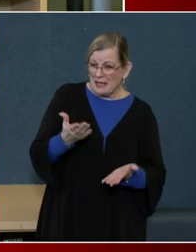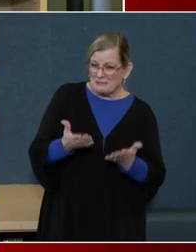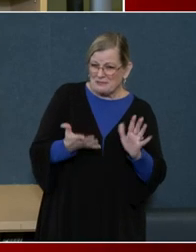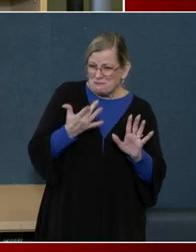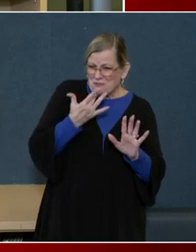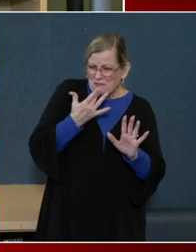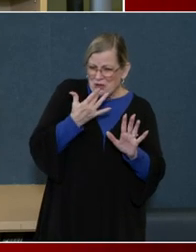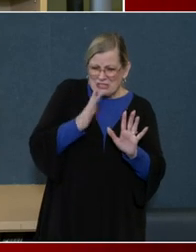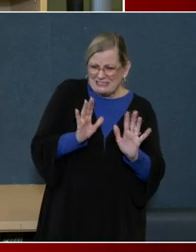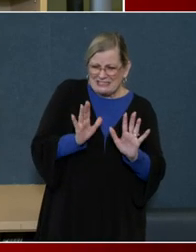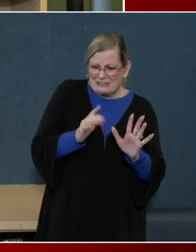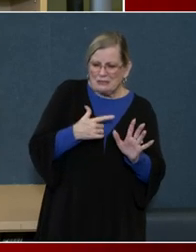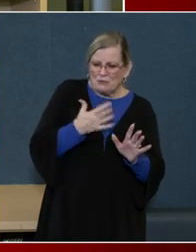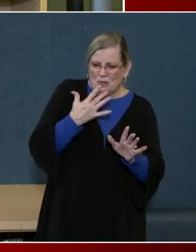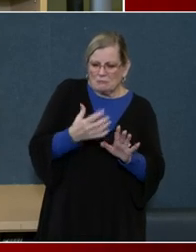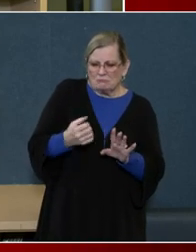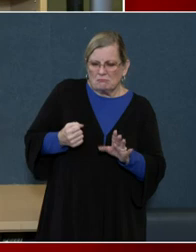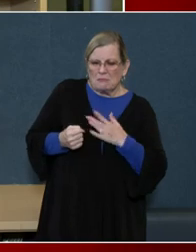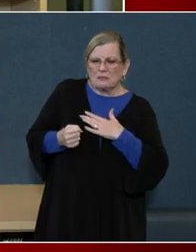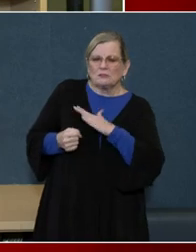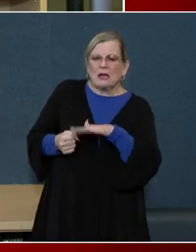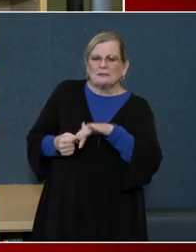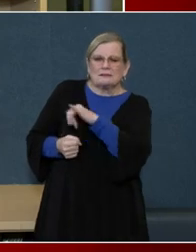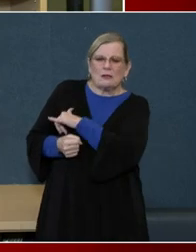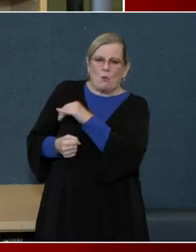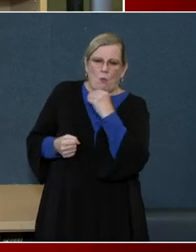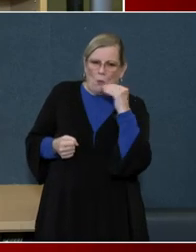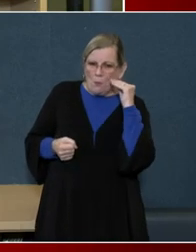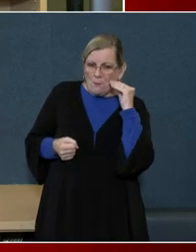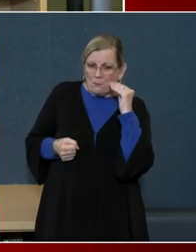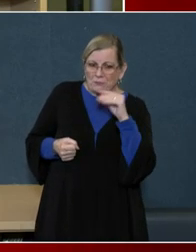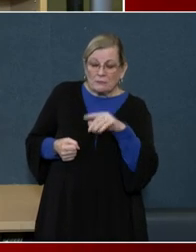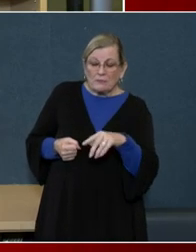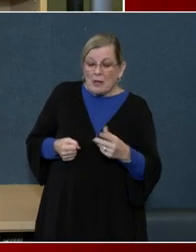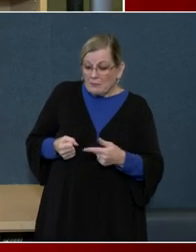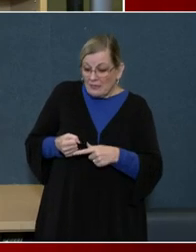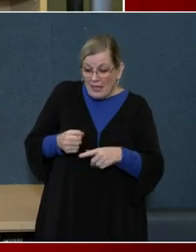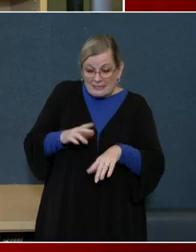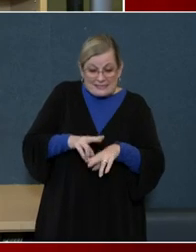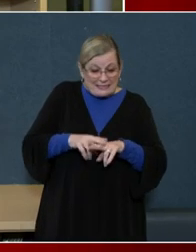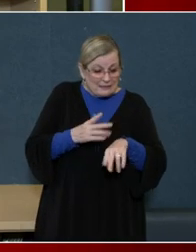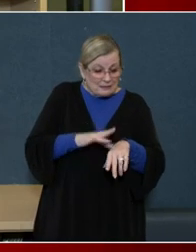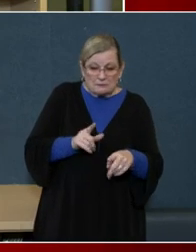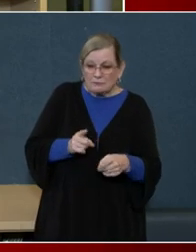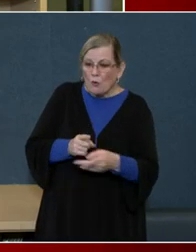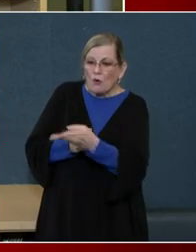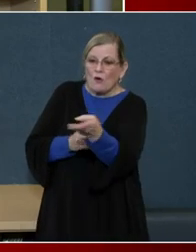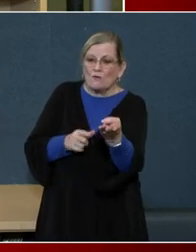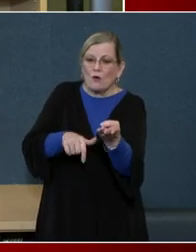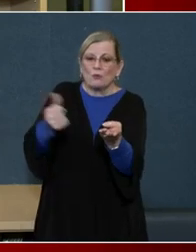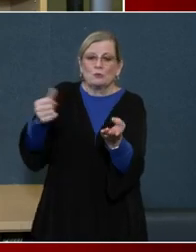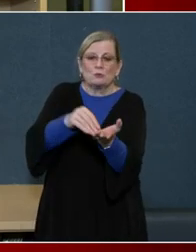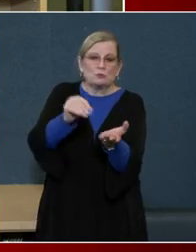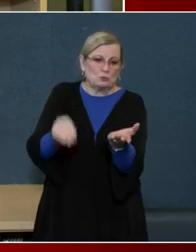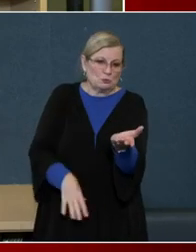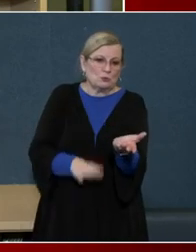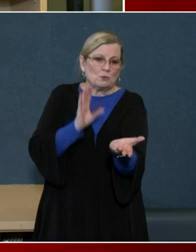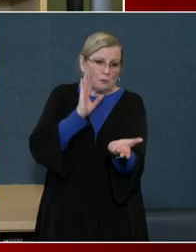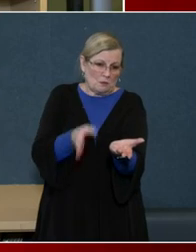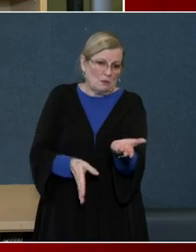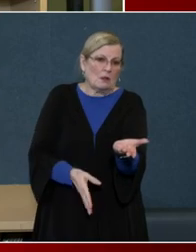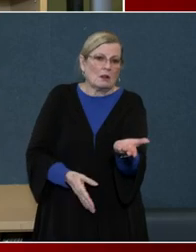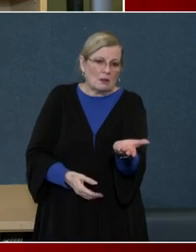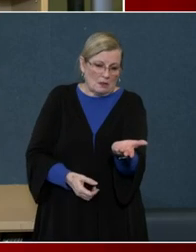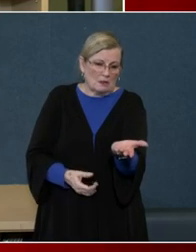we'll need to continue to offer seats based on the lottery results. But once all of that is complete, we will